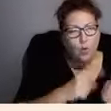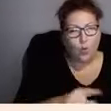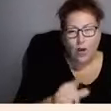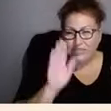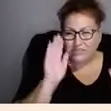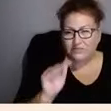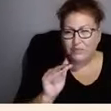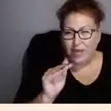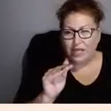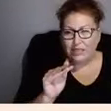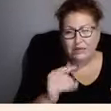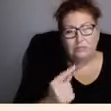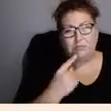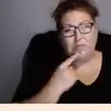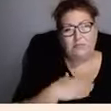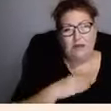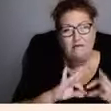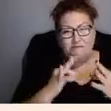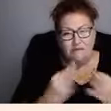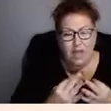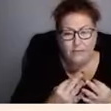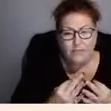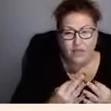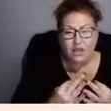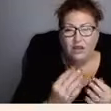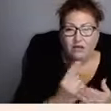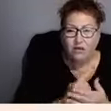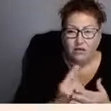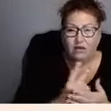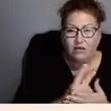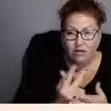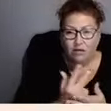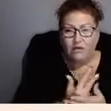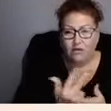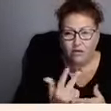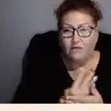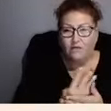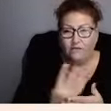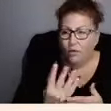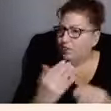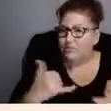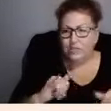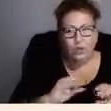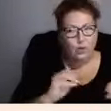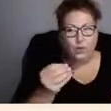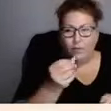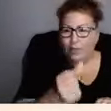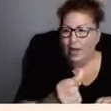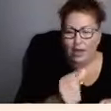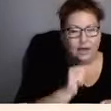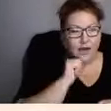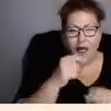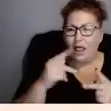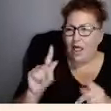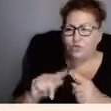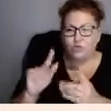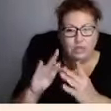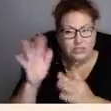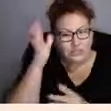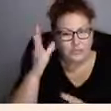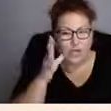his family. After weeks, he still hasn't received any salary or been allowed to contact them. He is